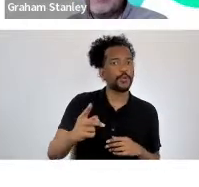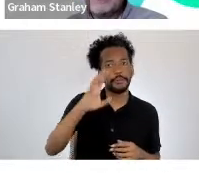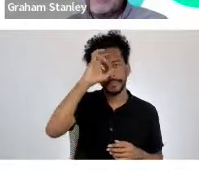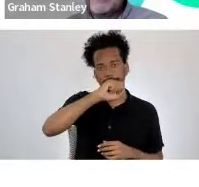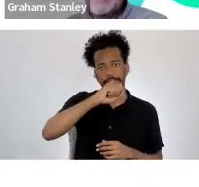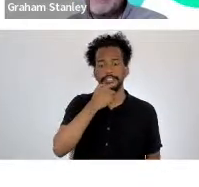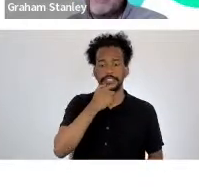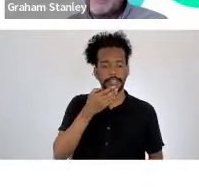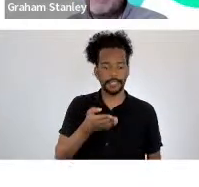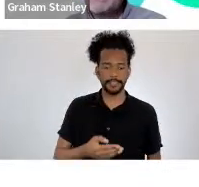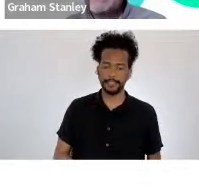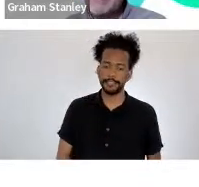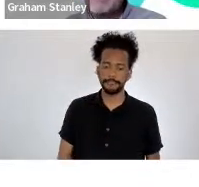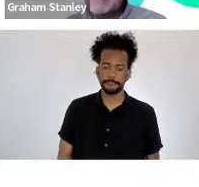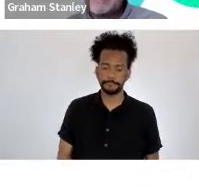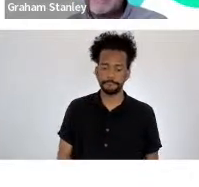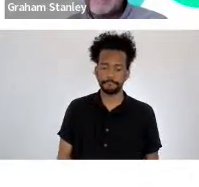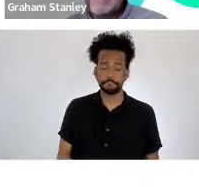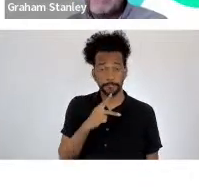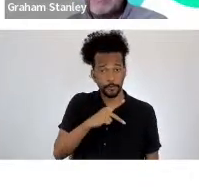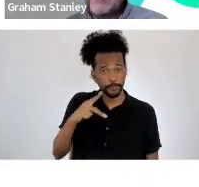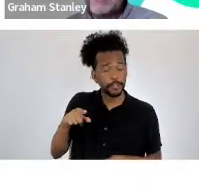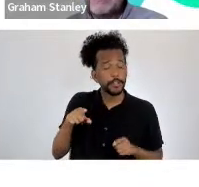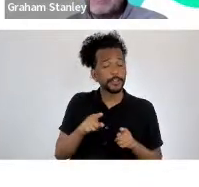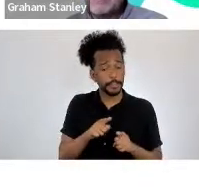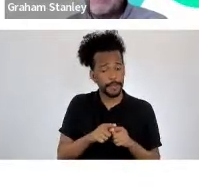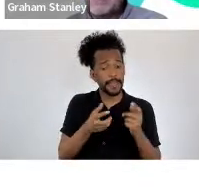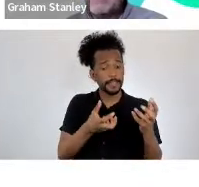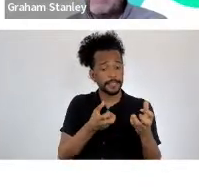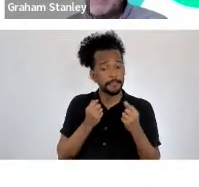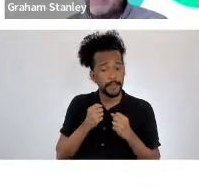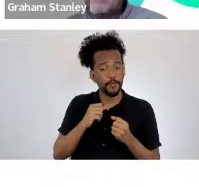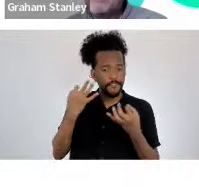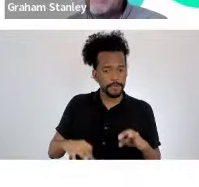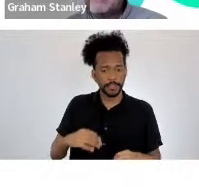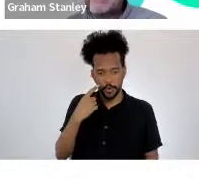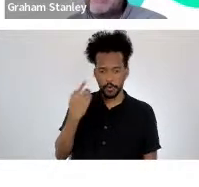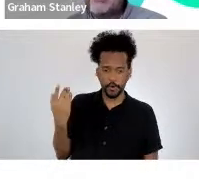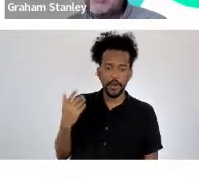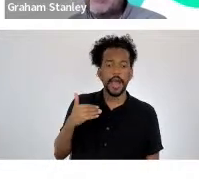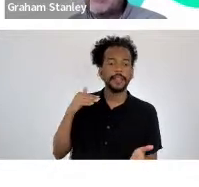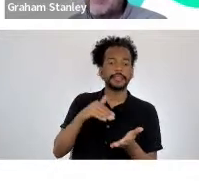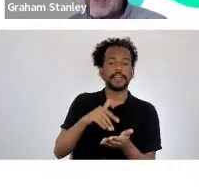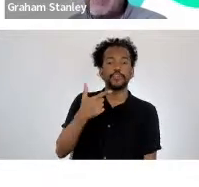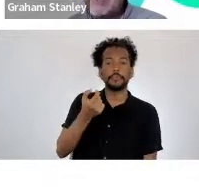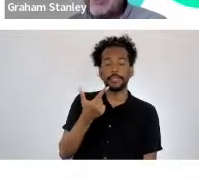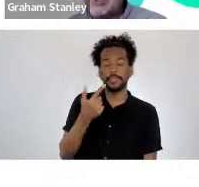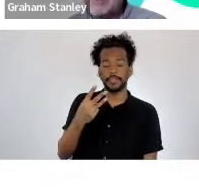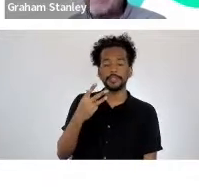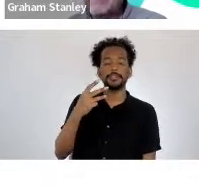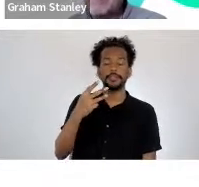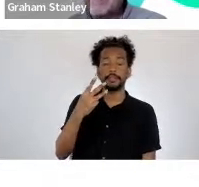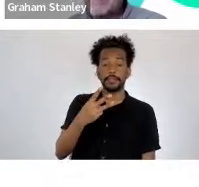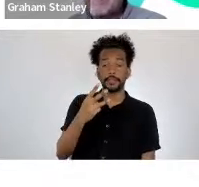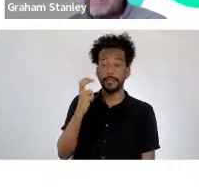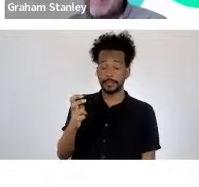Teachers were also presented with this statement: by 2035, AI will be able to teach English without a